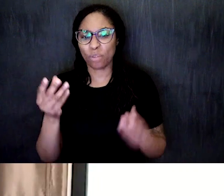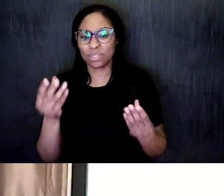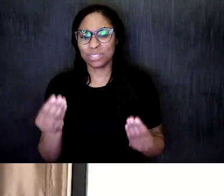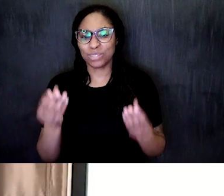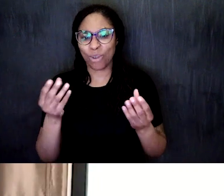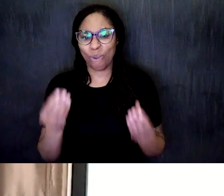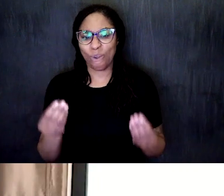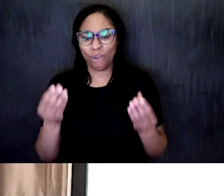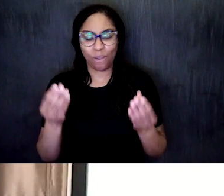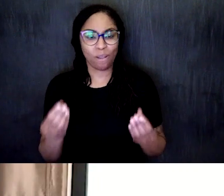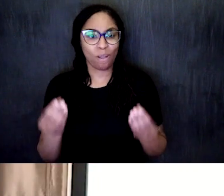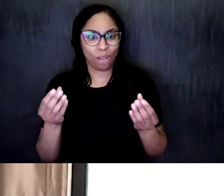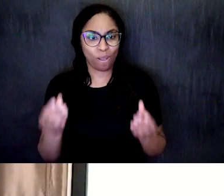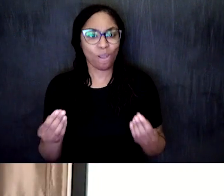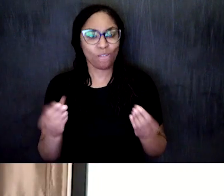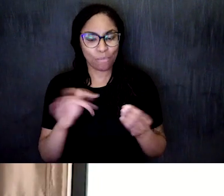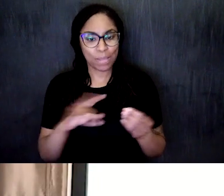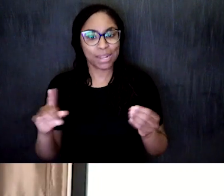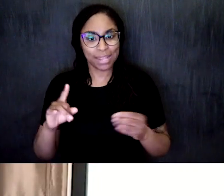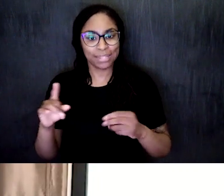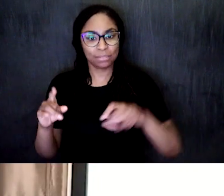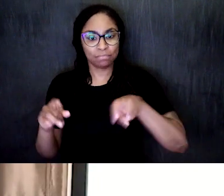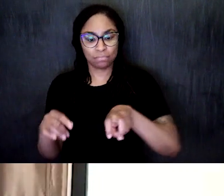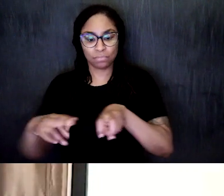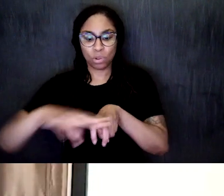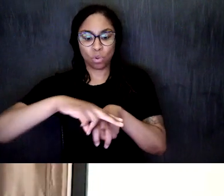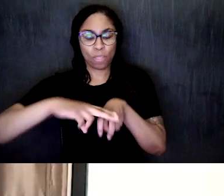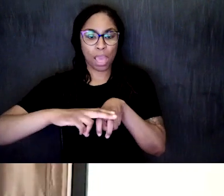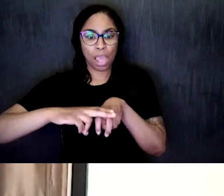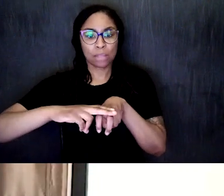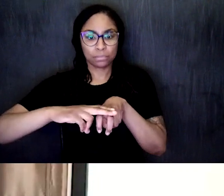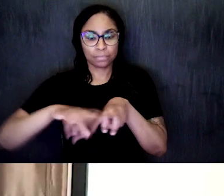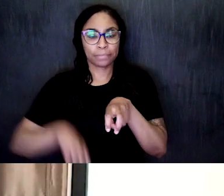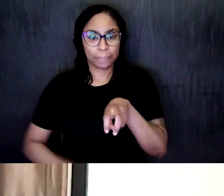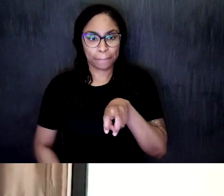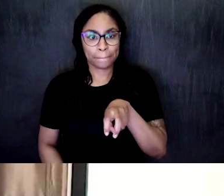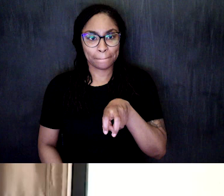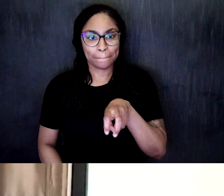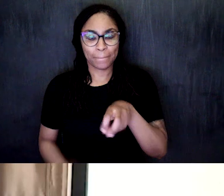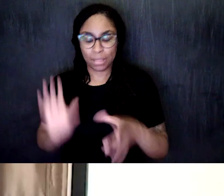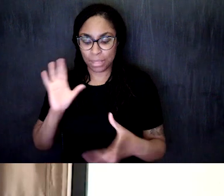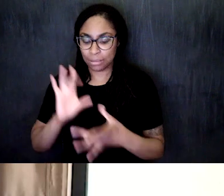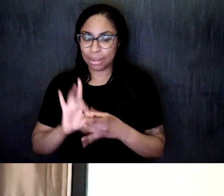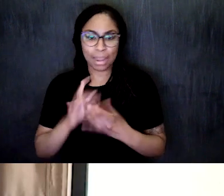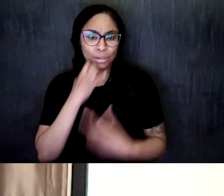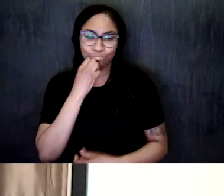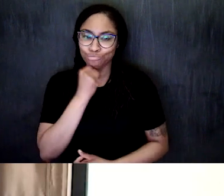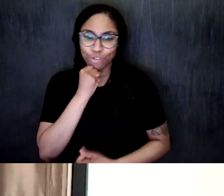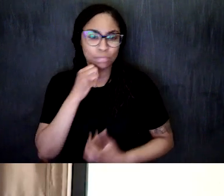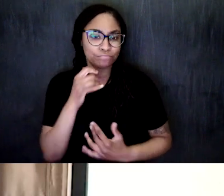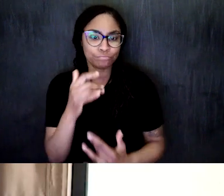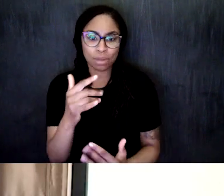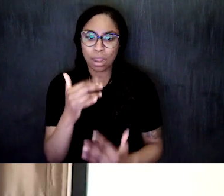be sort of hanging on your hands, palms up on your thighs. Reconnect to your precious breath.